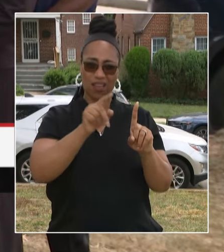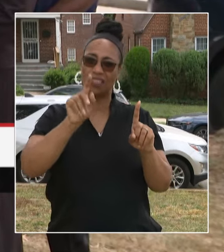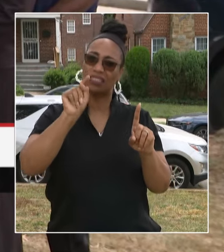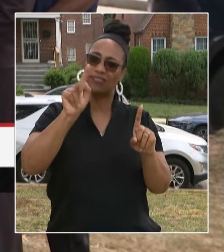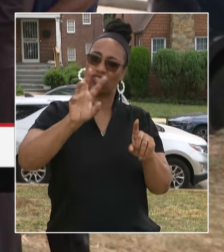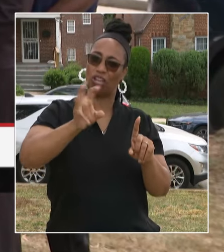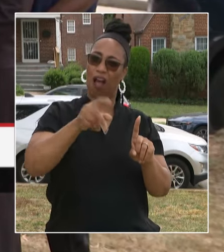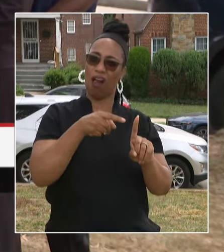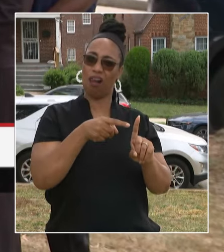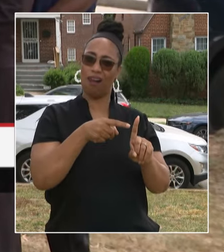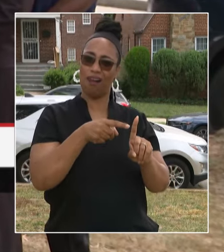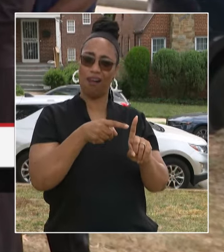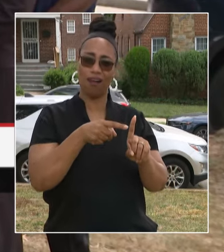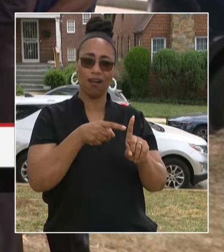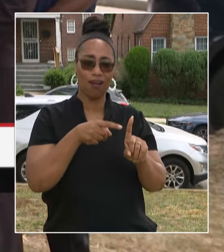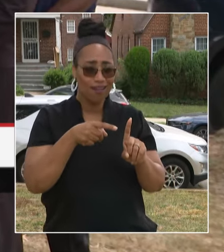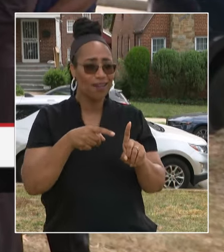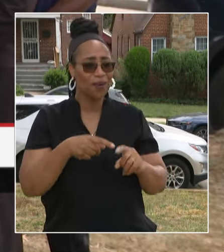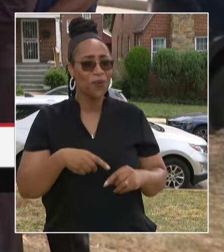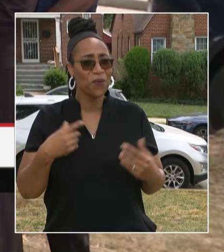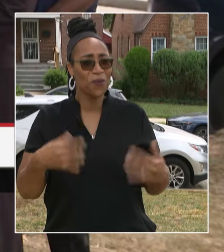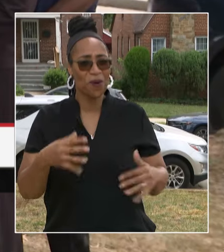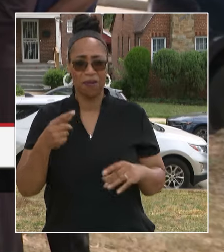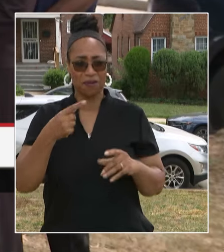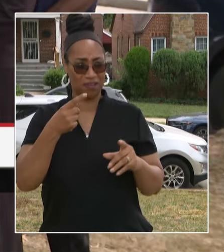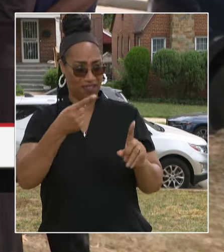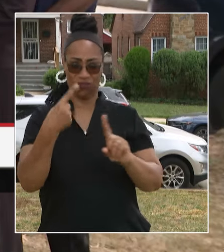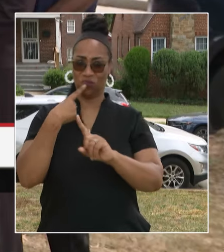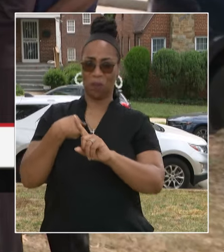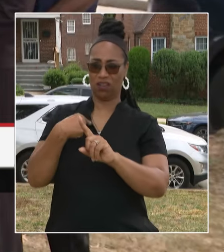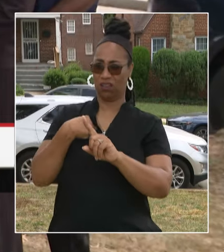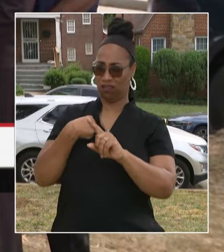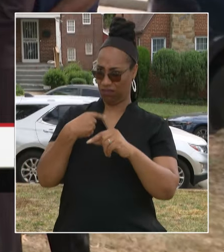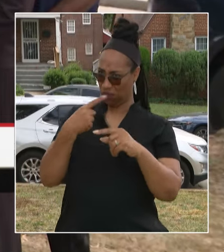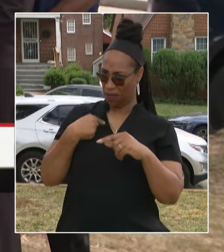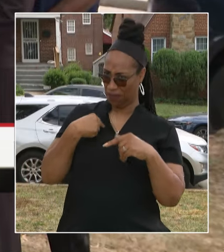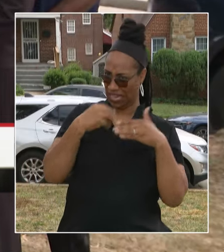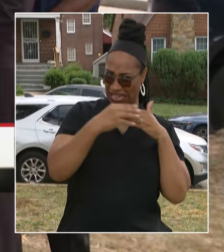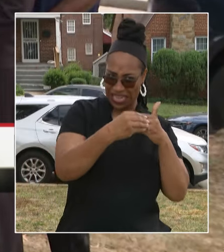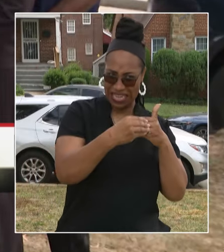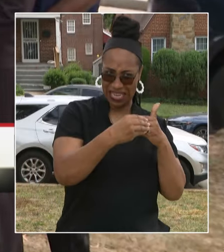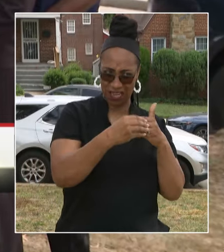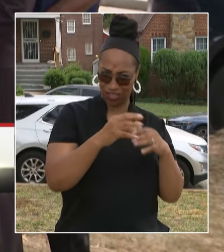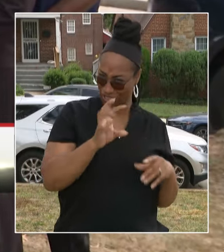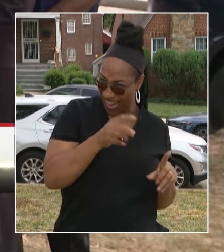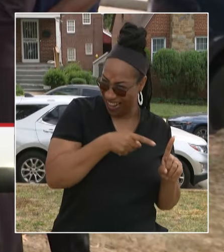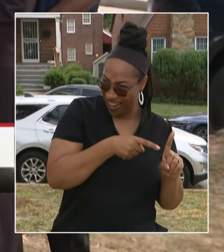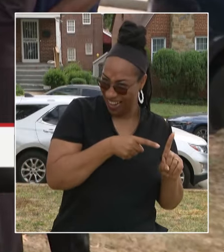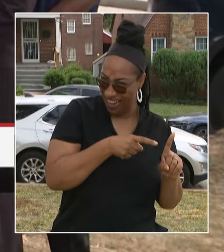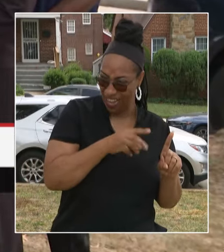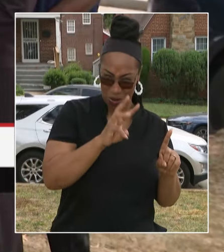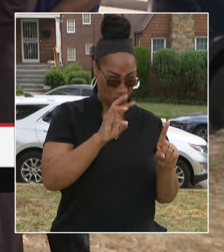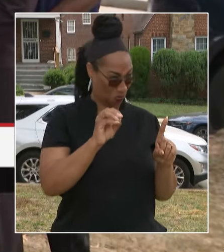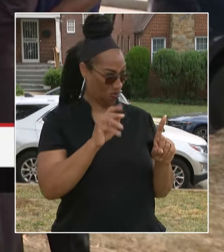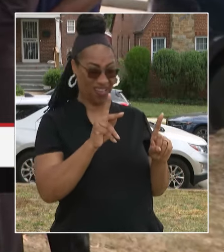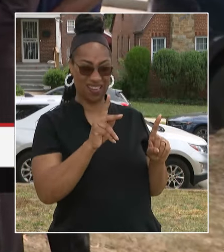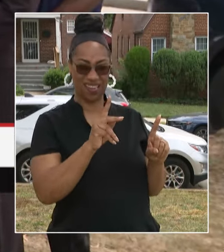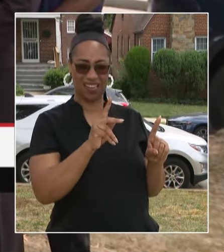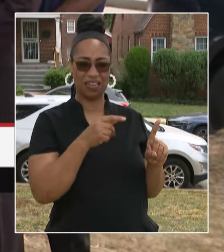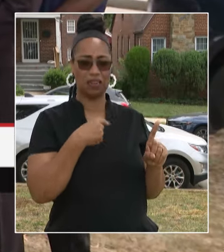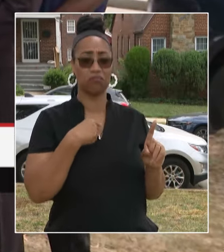my moderator and MC for the program. I had never done anything like that. That's the way he was. He could see something in you and get you to get